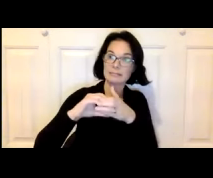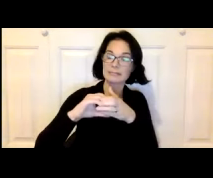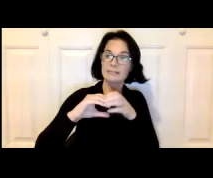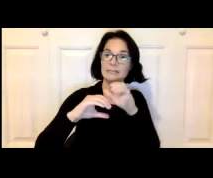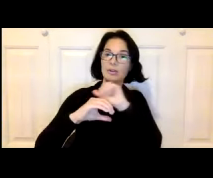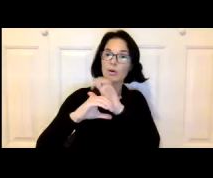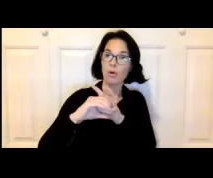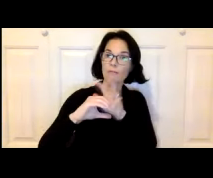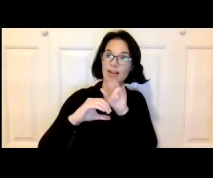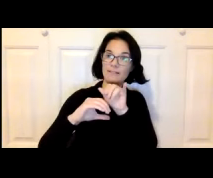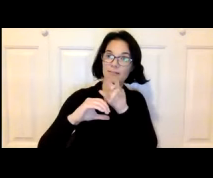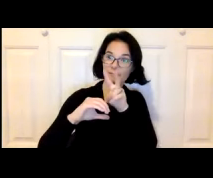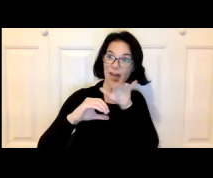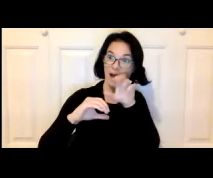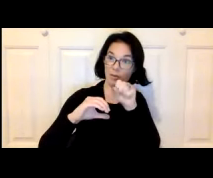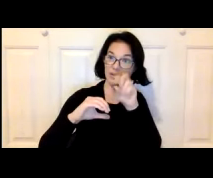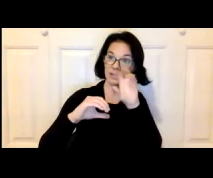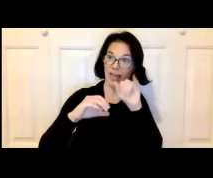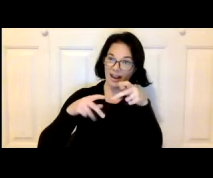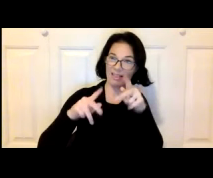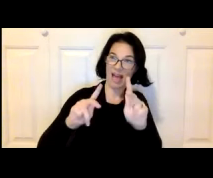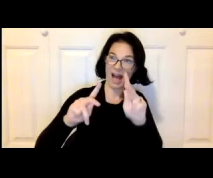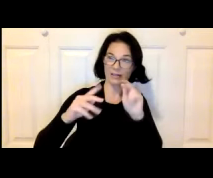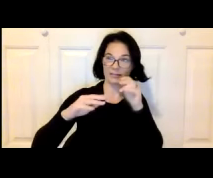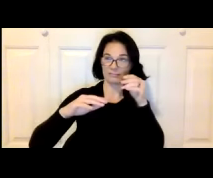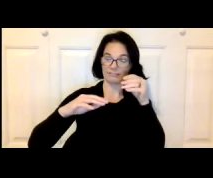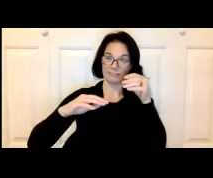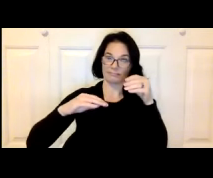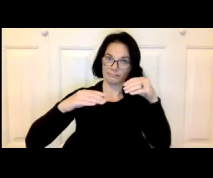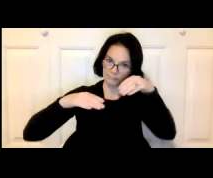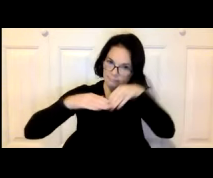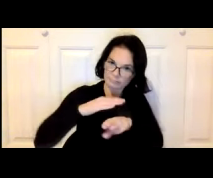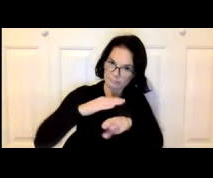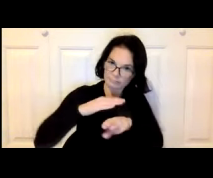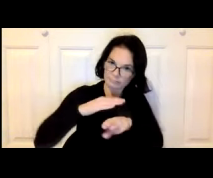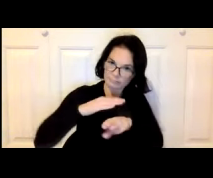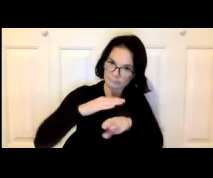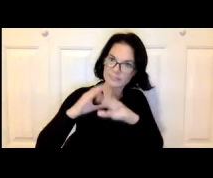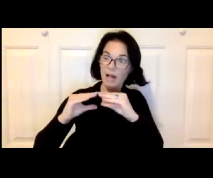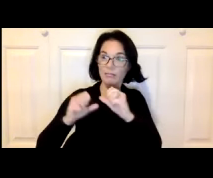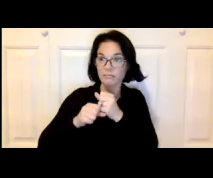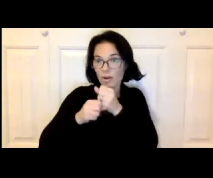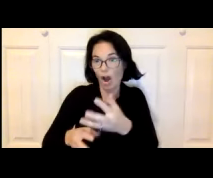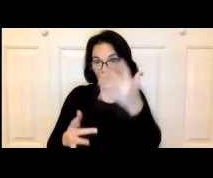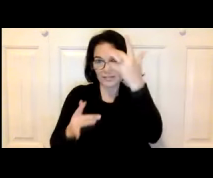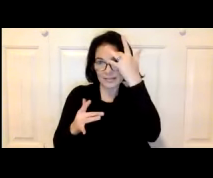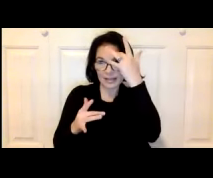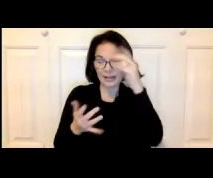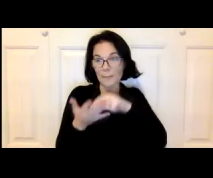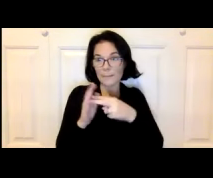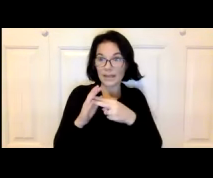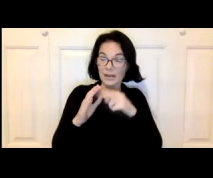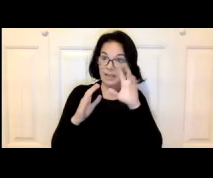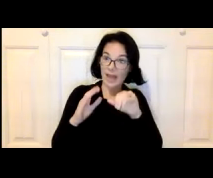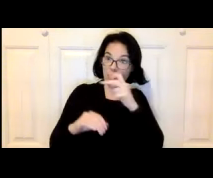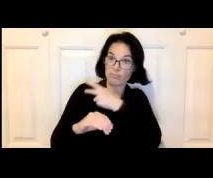to allow the virus to penetrate your cells and cause an infection and cause disease. So essentially, you can target this